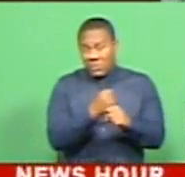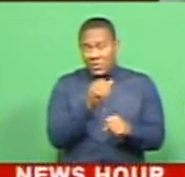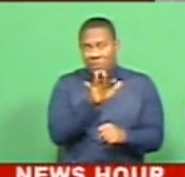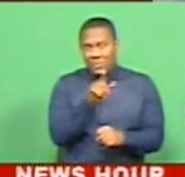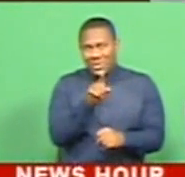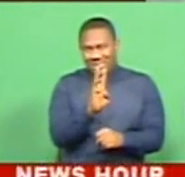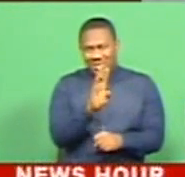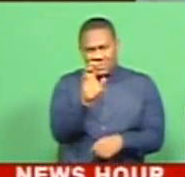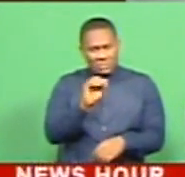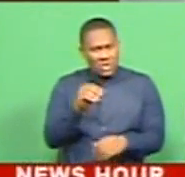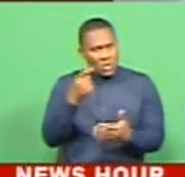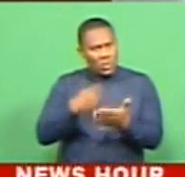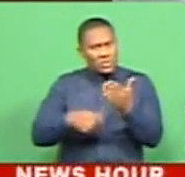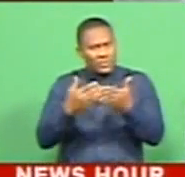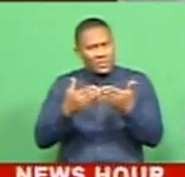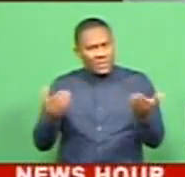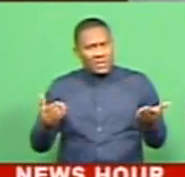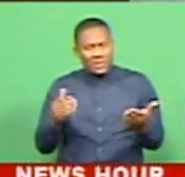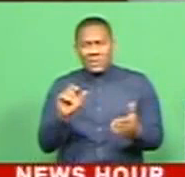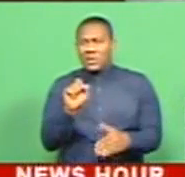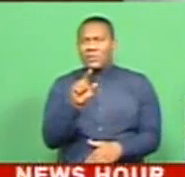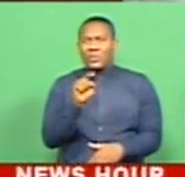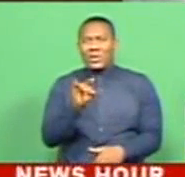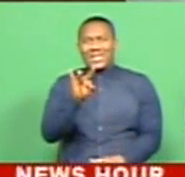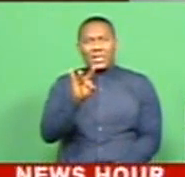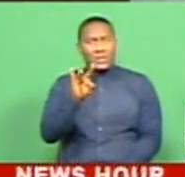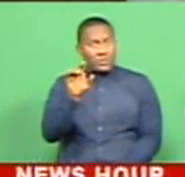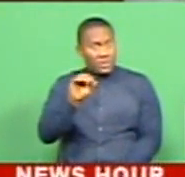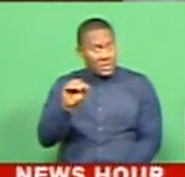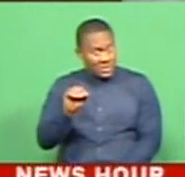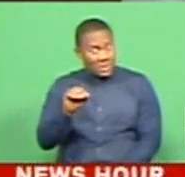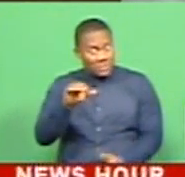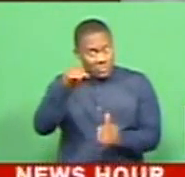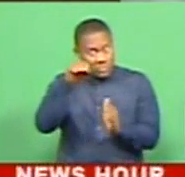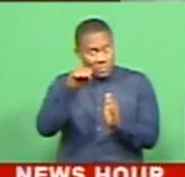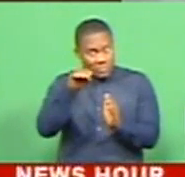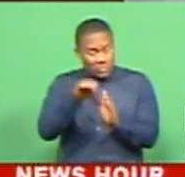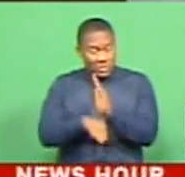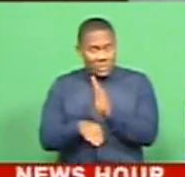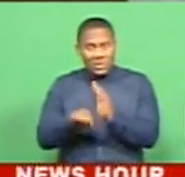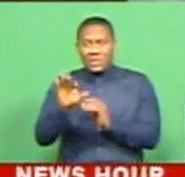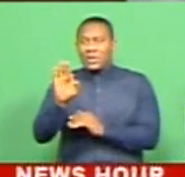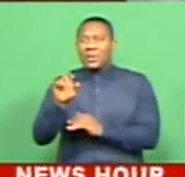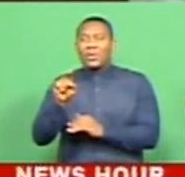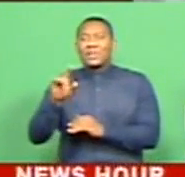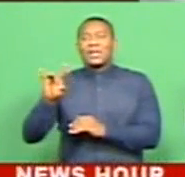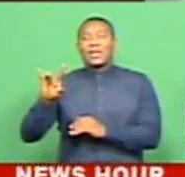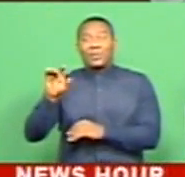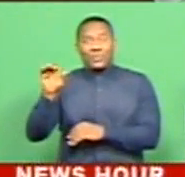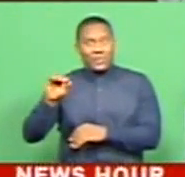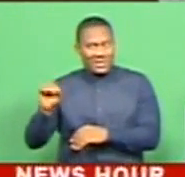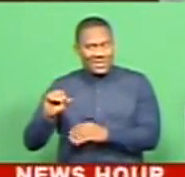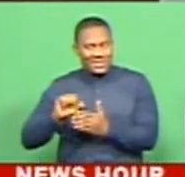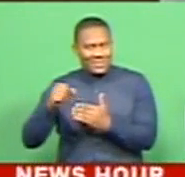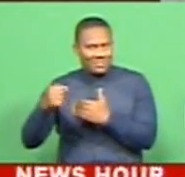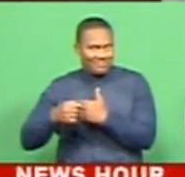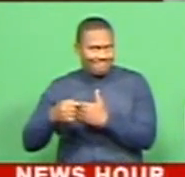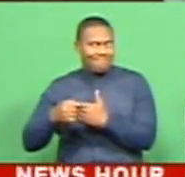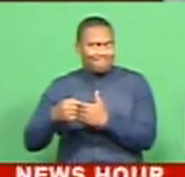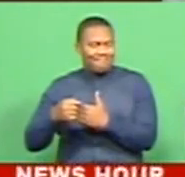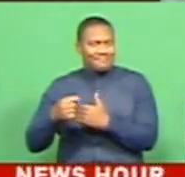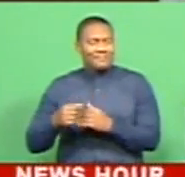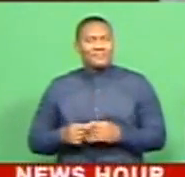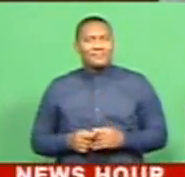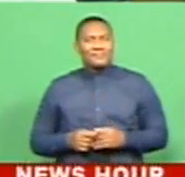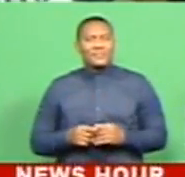Inflation declined from 11.8% at the end of 2017 to 9.8% in September 2018 and 9.5%